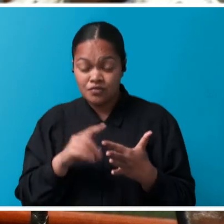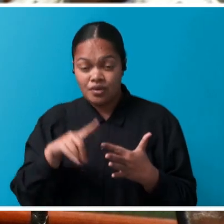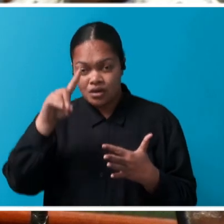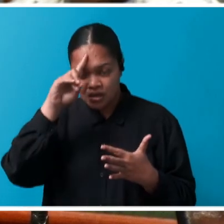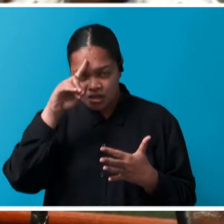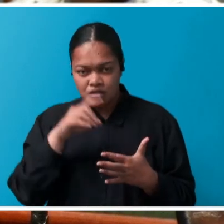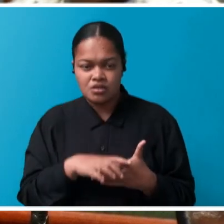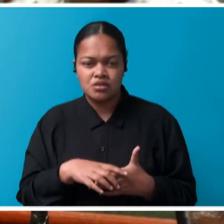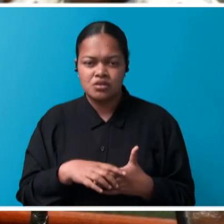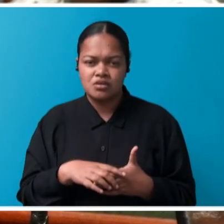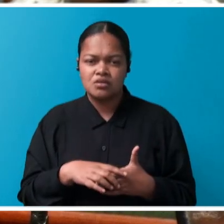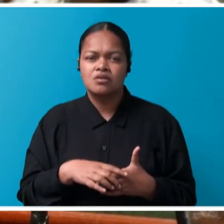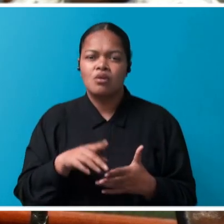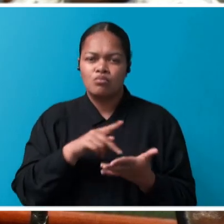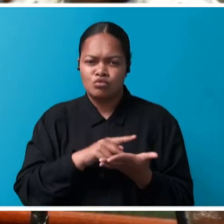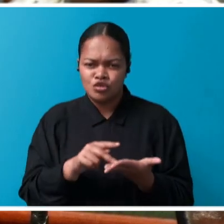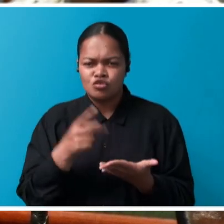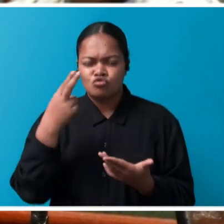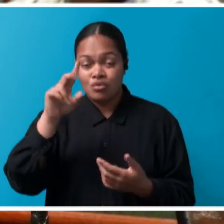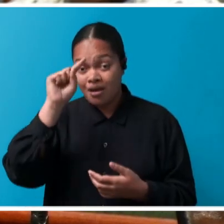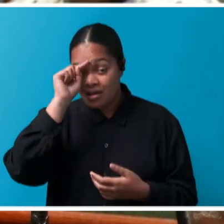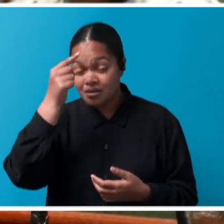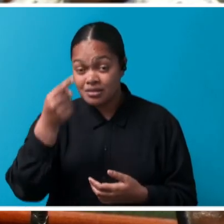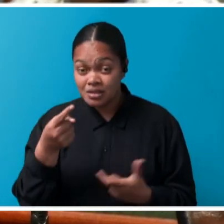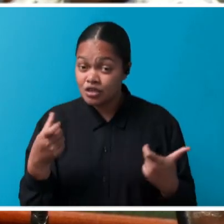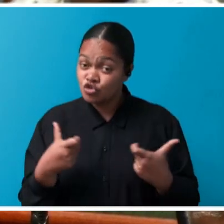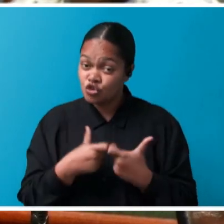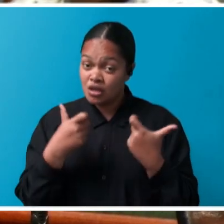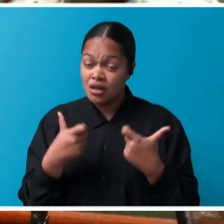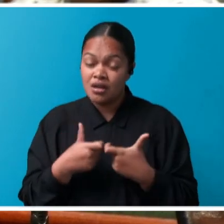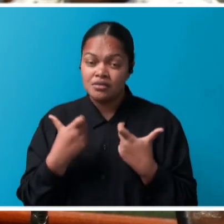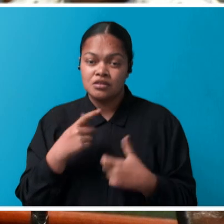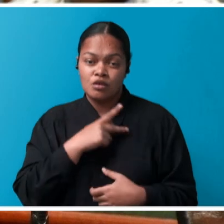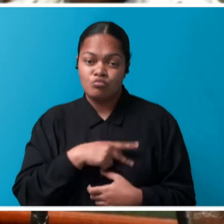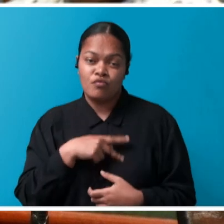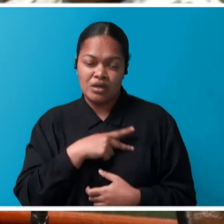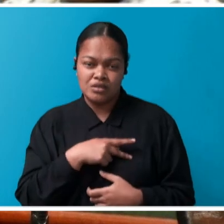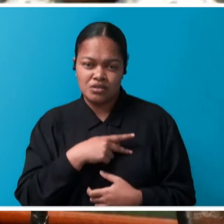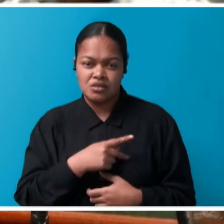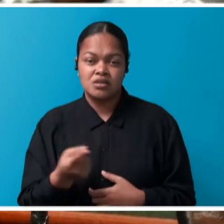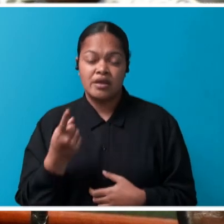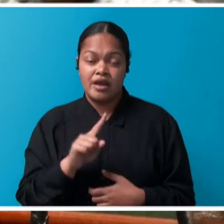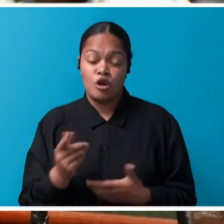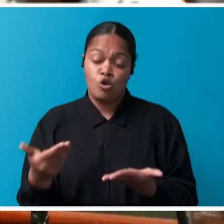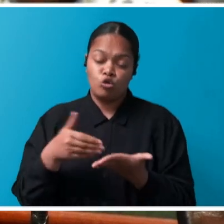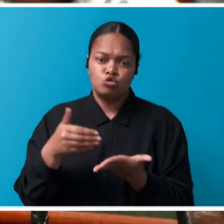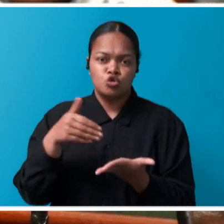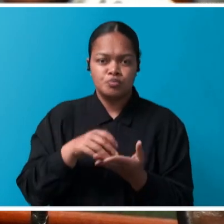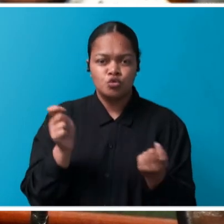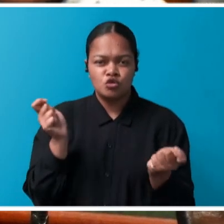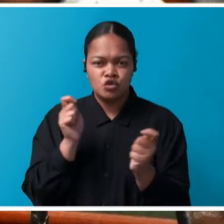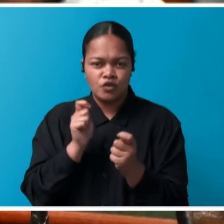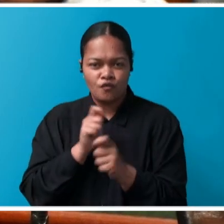are uniquely positioned to understand the challenges facing the profession and contribute to reform